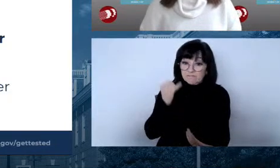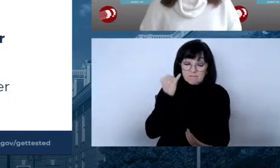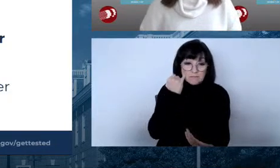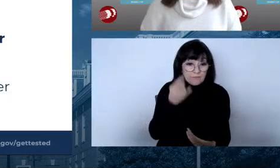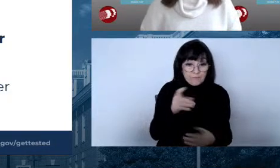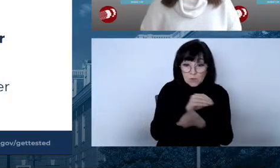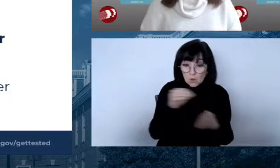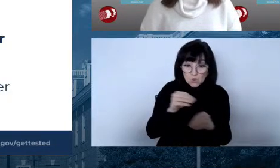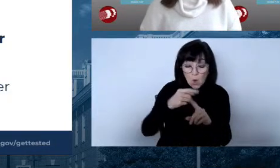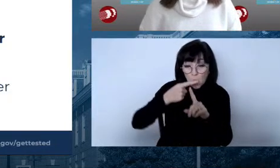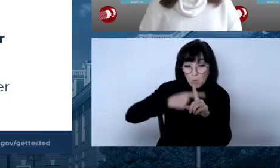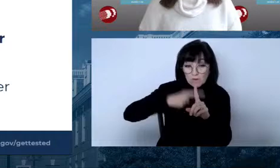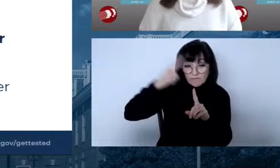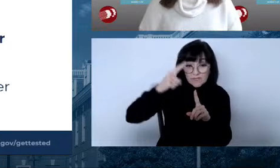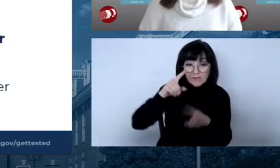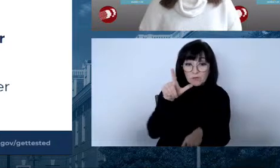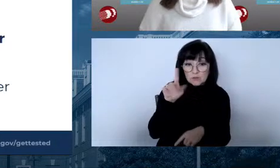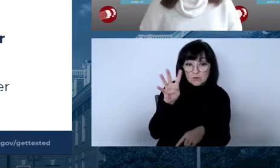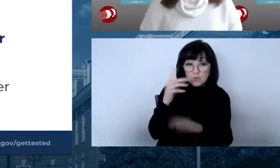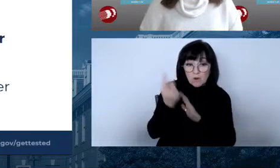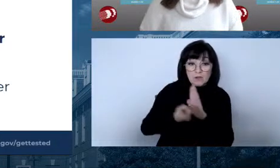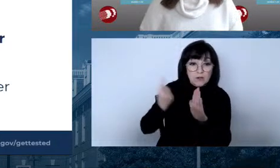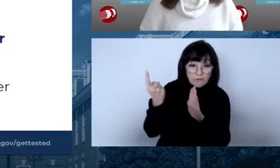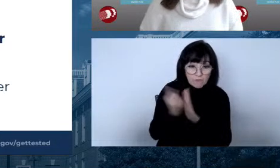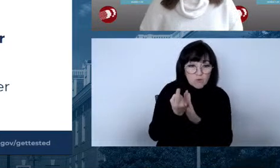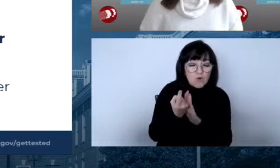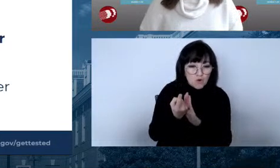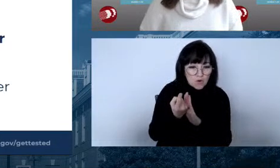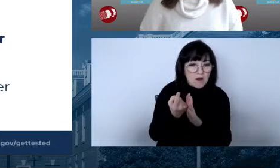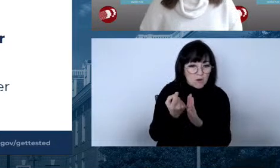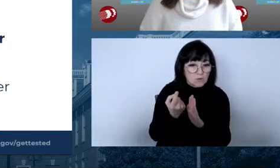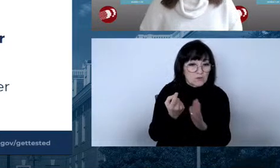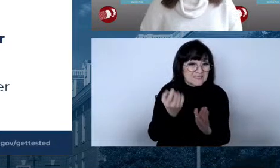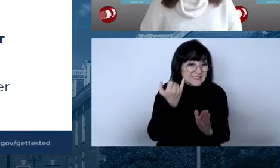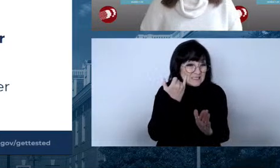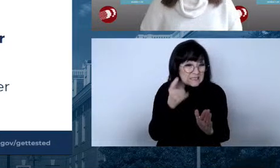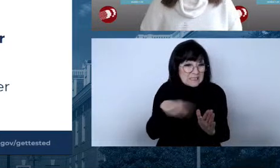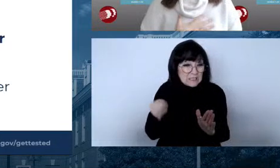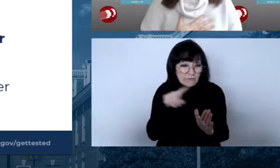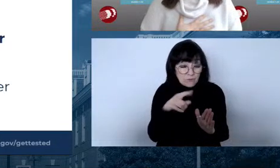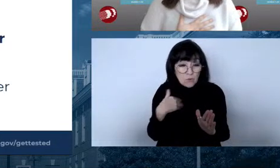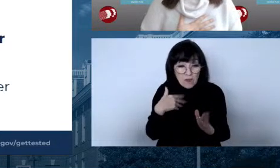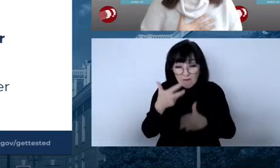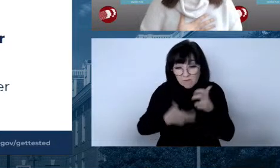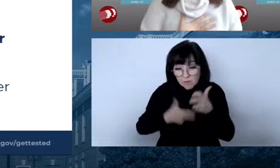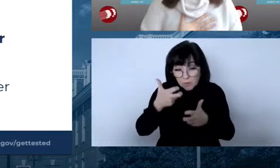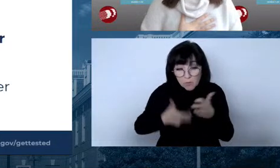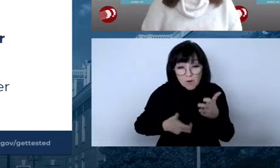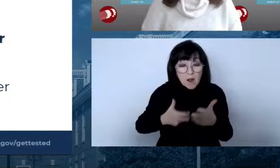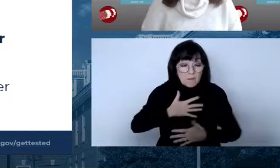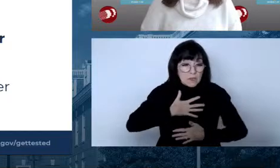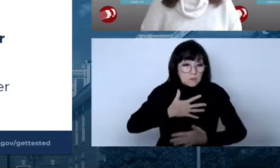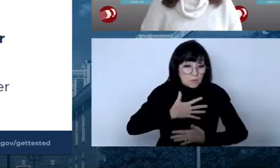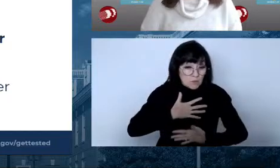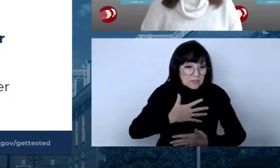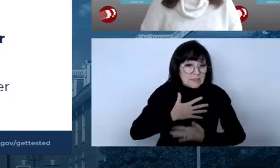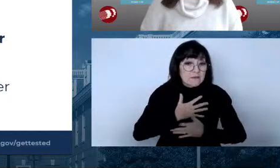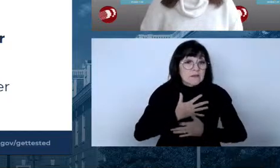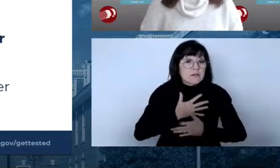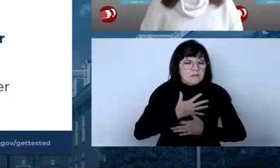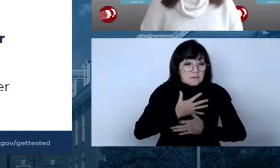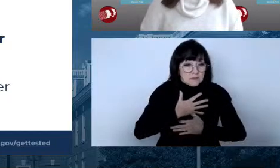for 24 hours. And, please, if you do have difficulty breathing, chest pains, anything that would